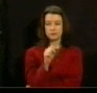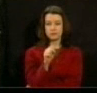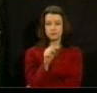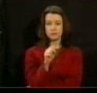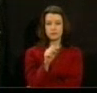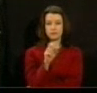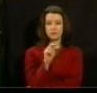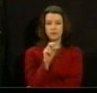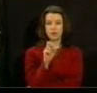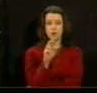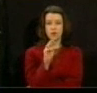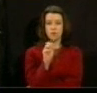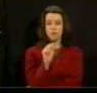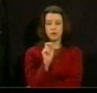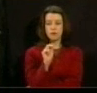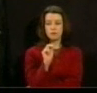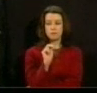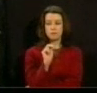Commissioner Norman,